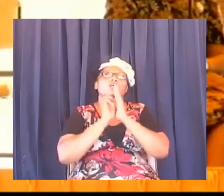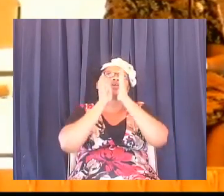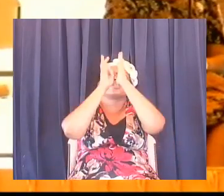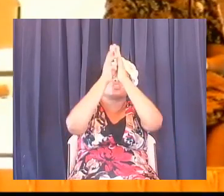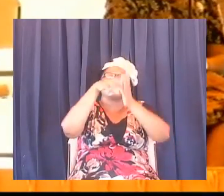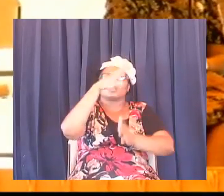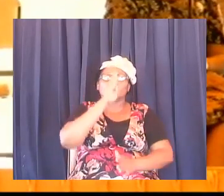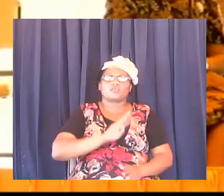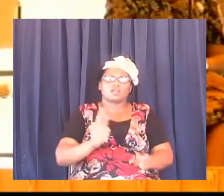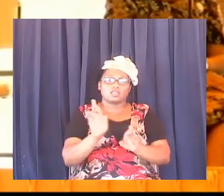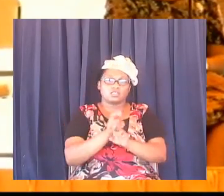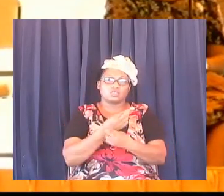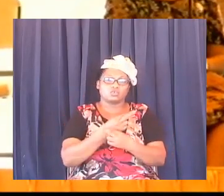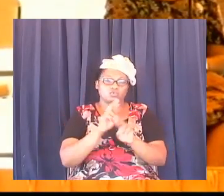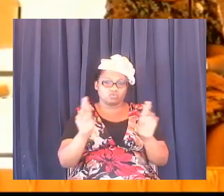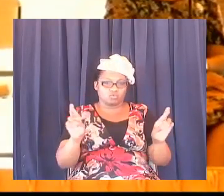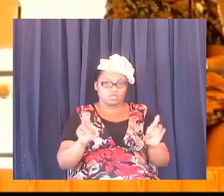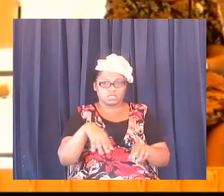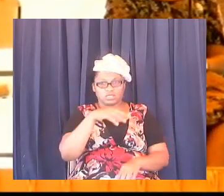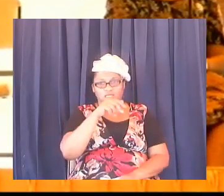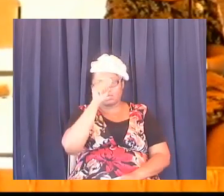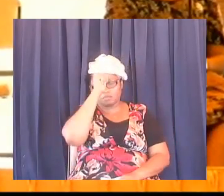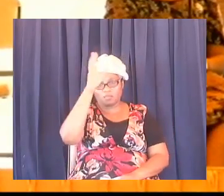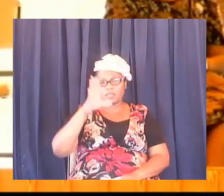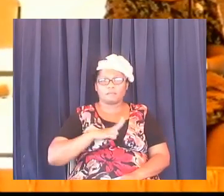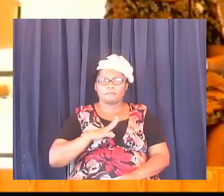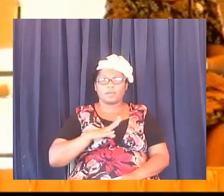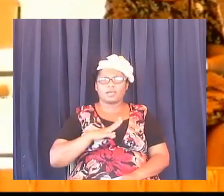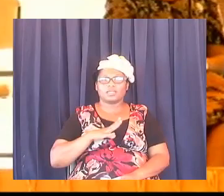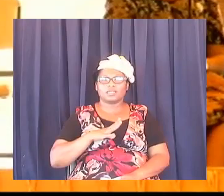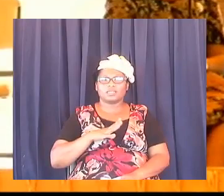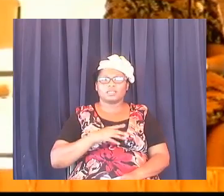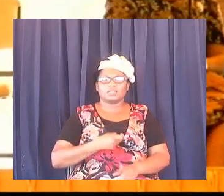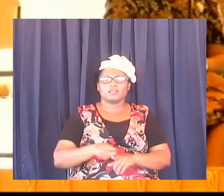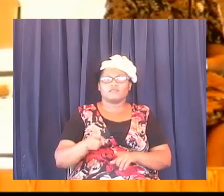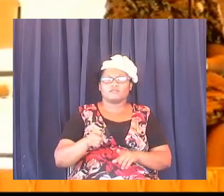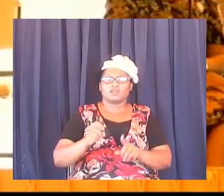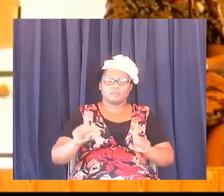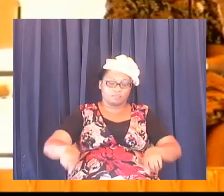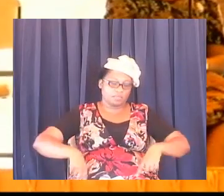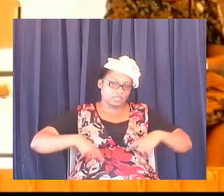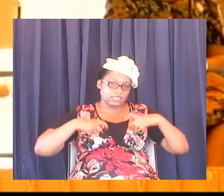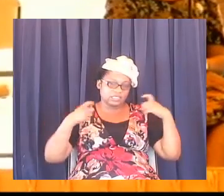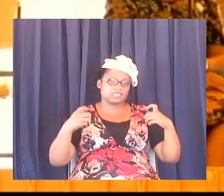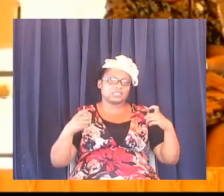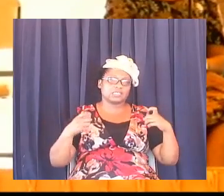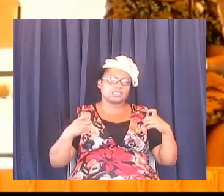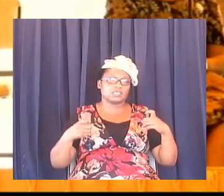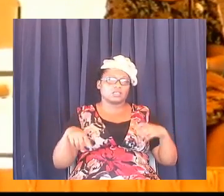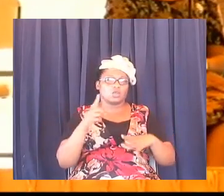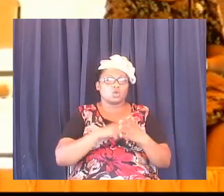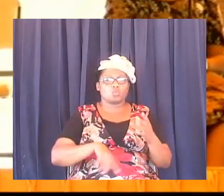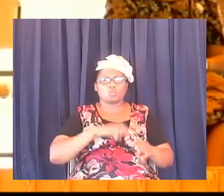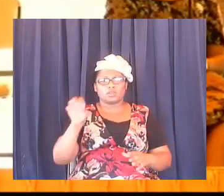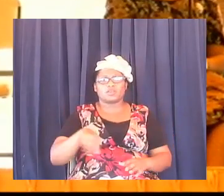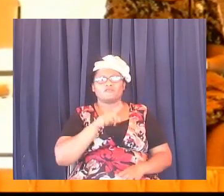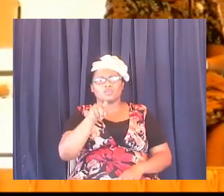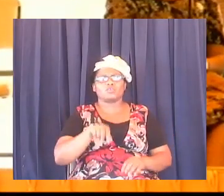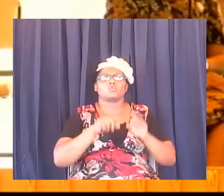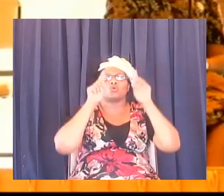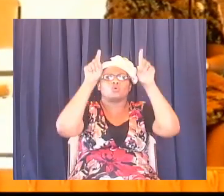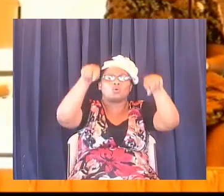redeem mankind from the clutches of sin. I just want to tell you that whatever you're going